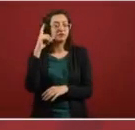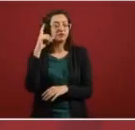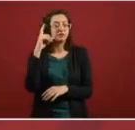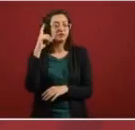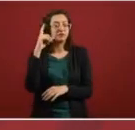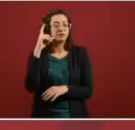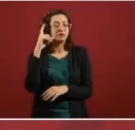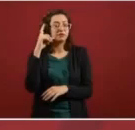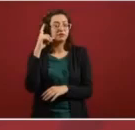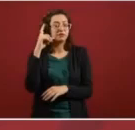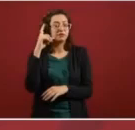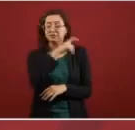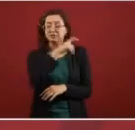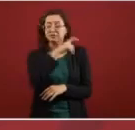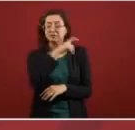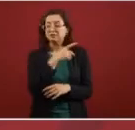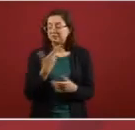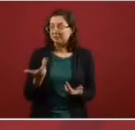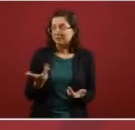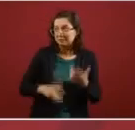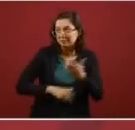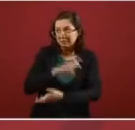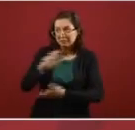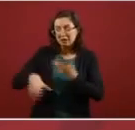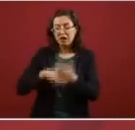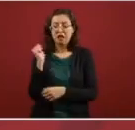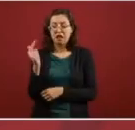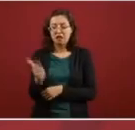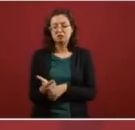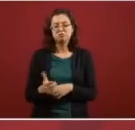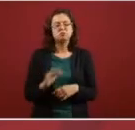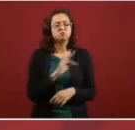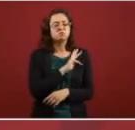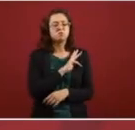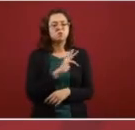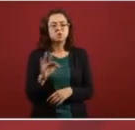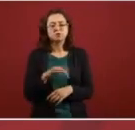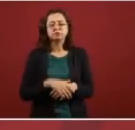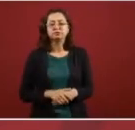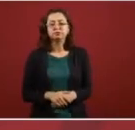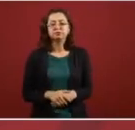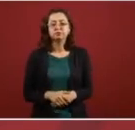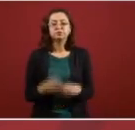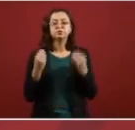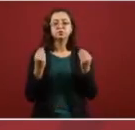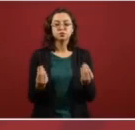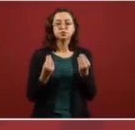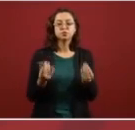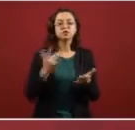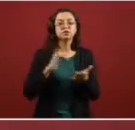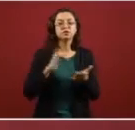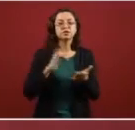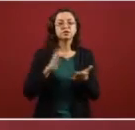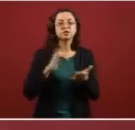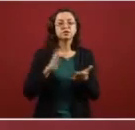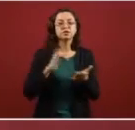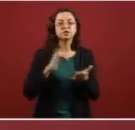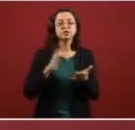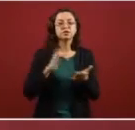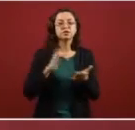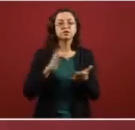could become a tragedy. Pasando. Entonces, amablemente y le agradecemos mucho al gobierno del Paraguay.